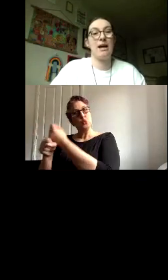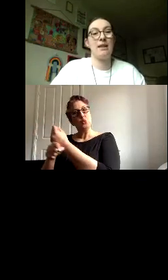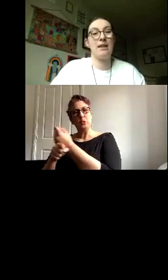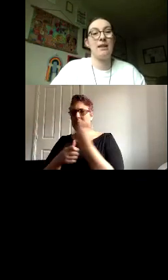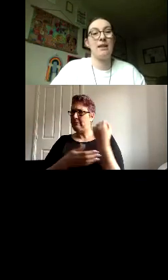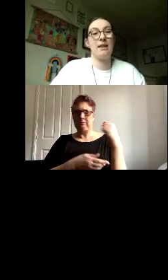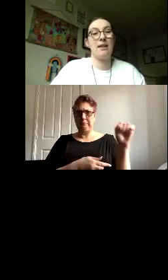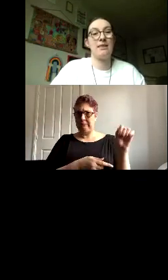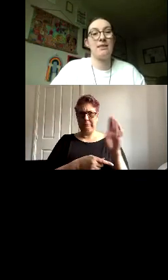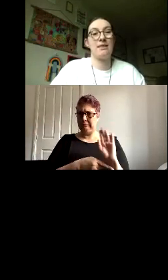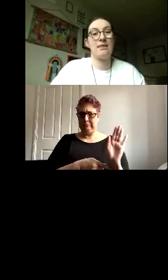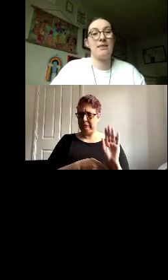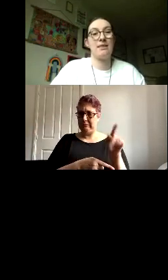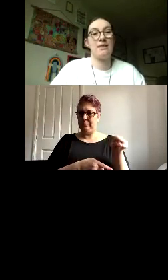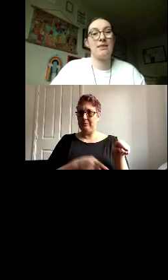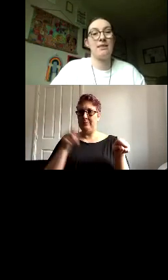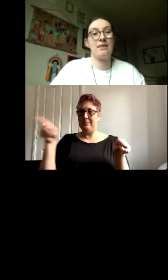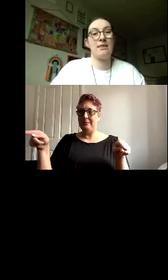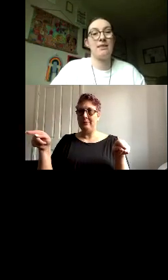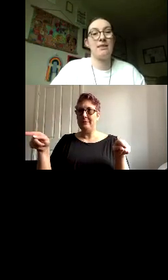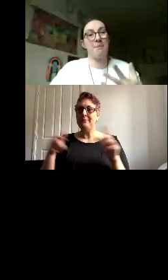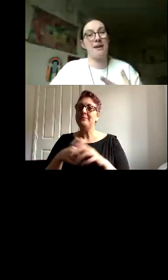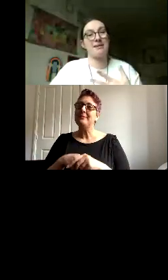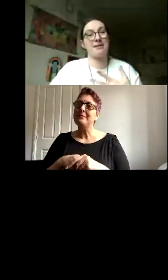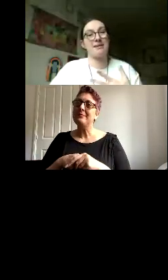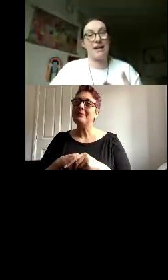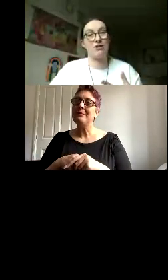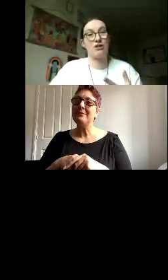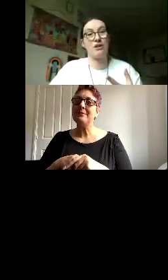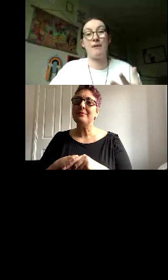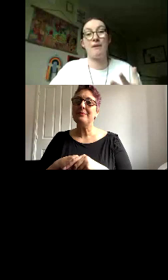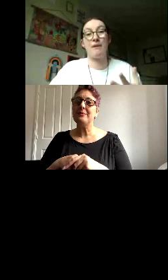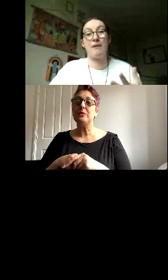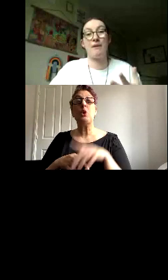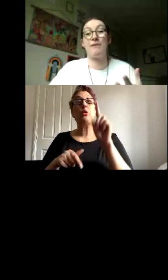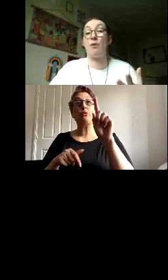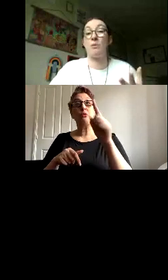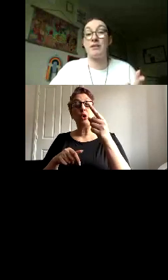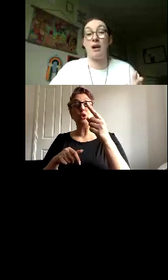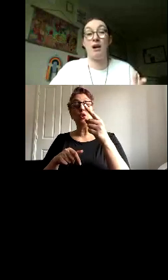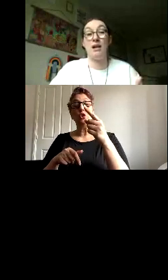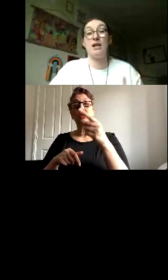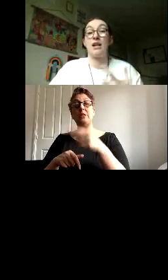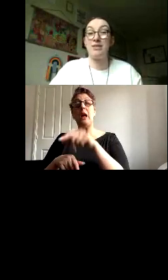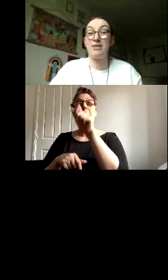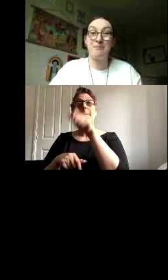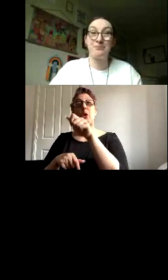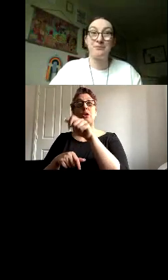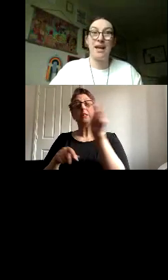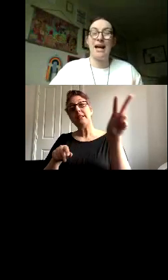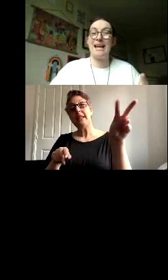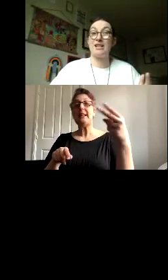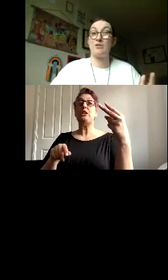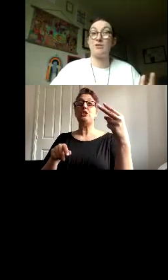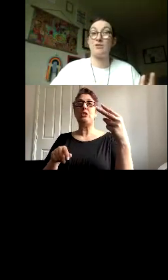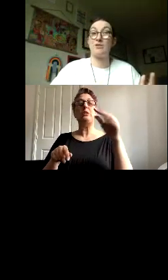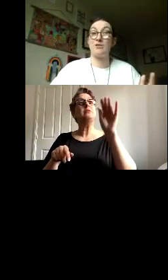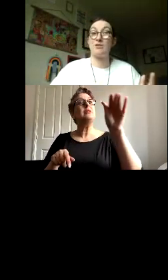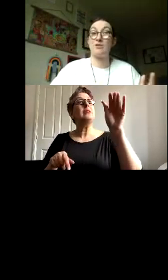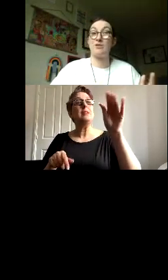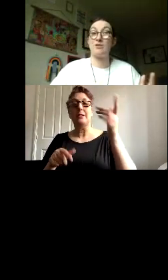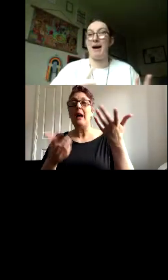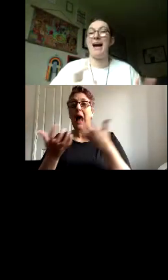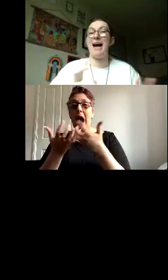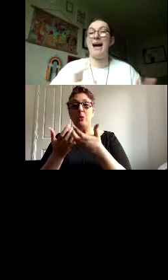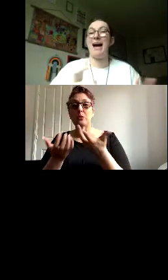So things that we should be is getting the person's attention before we start communicating with them. And it's worth